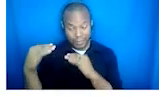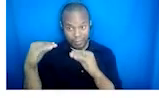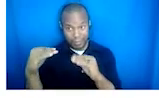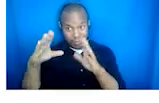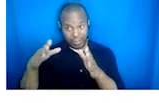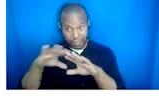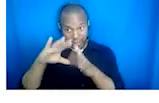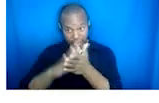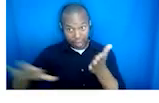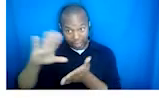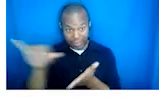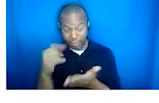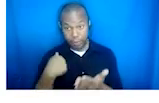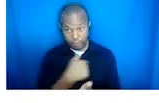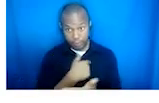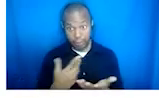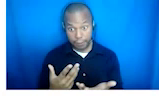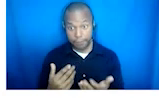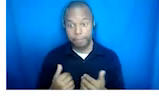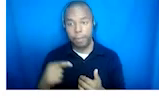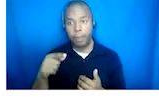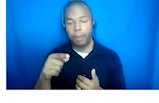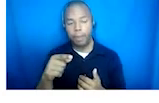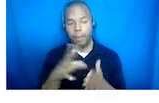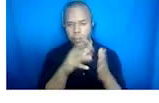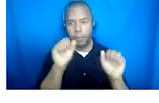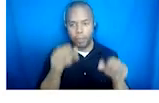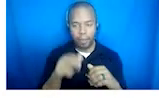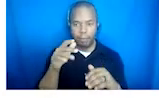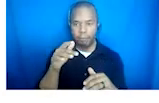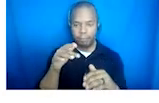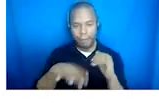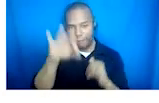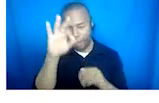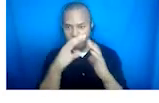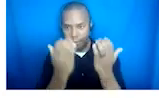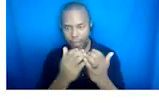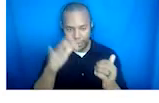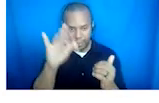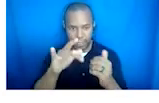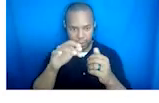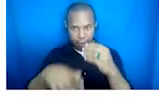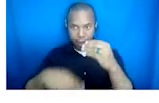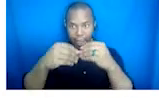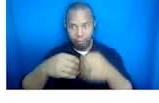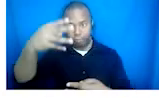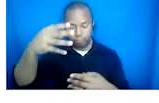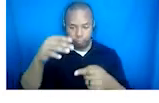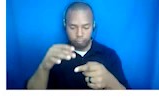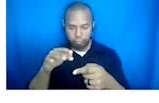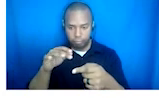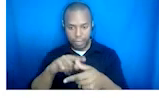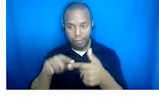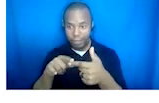are, a student can go in and find a course, click on it, add it to their cart, enroll, and that's